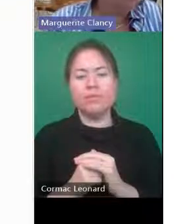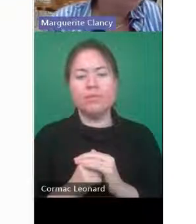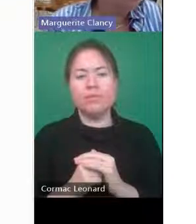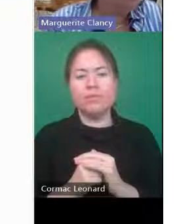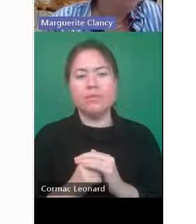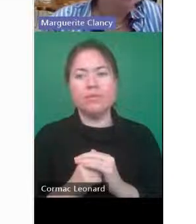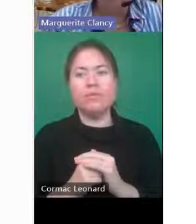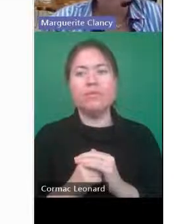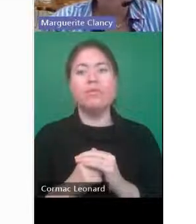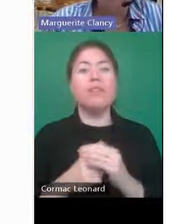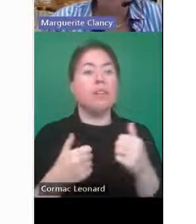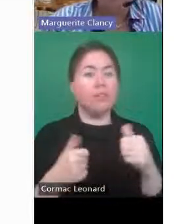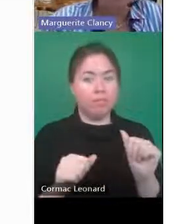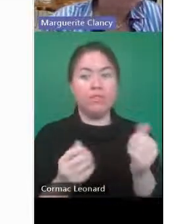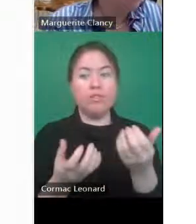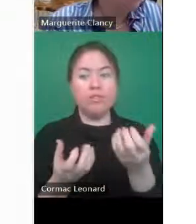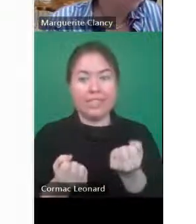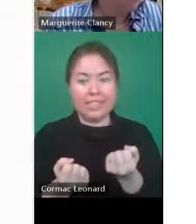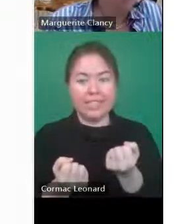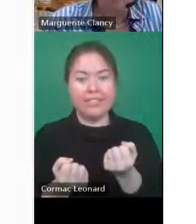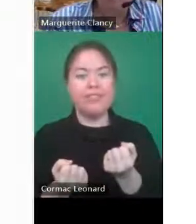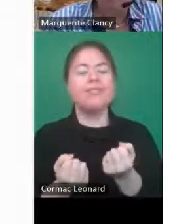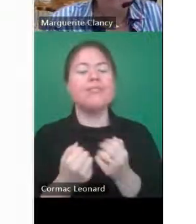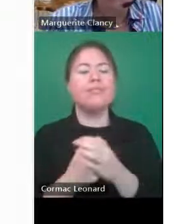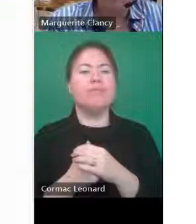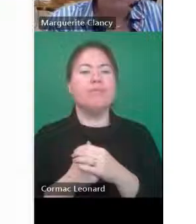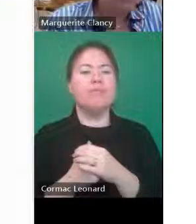So my code is being received.